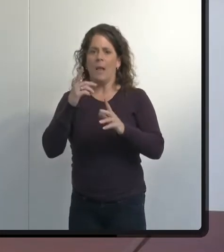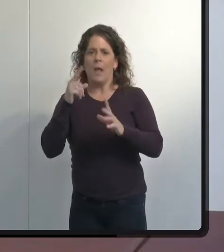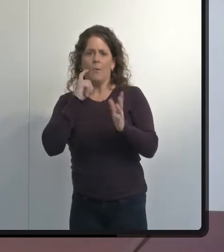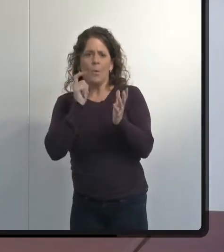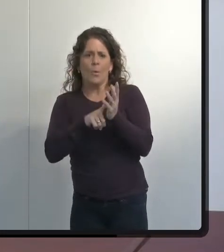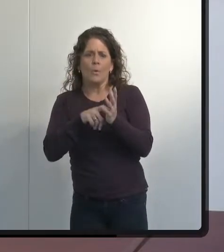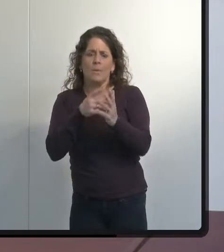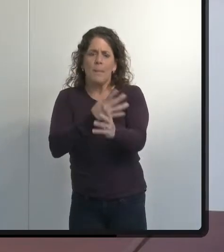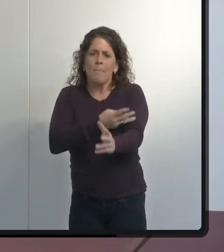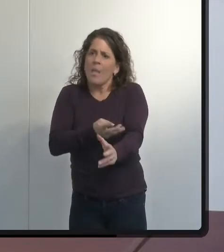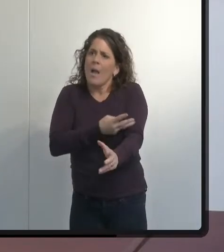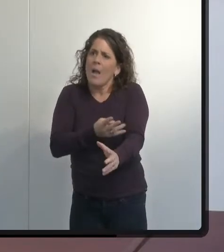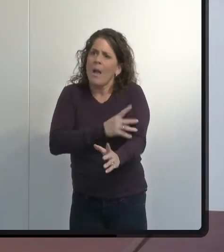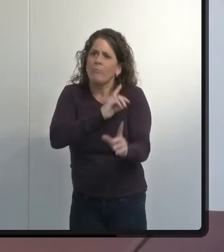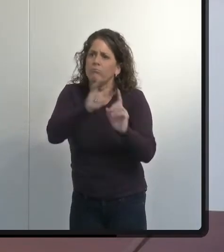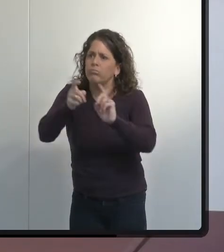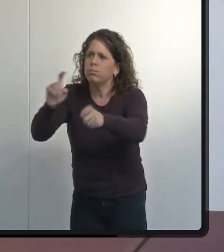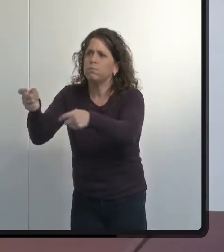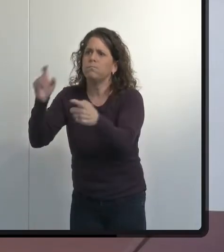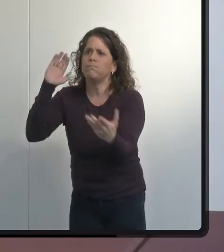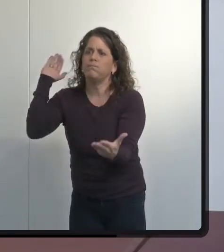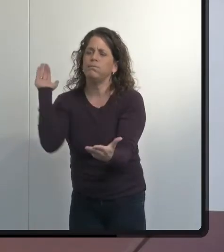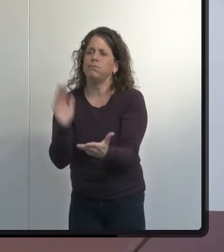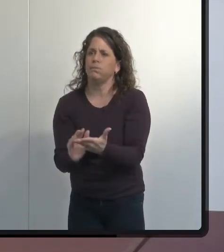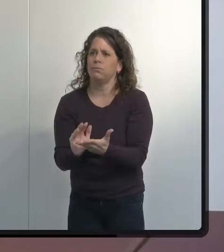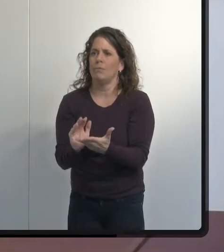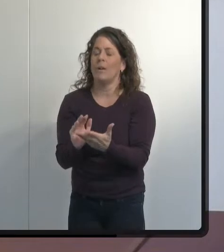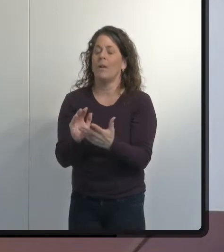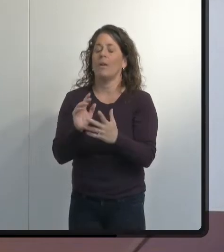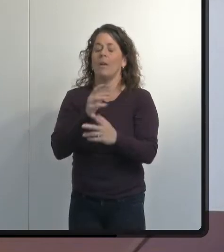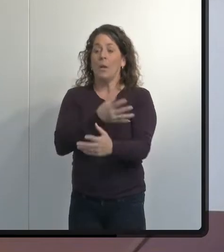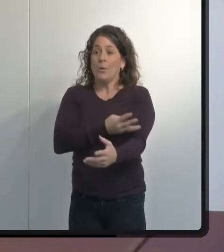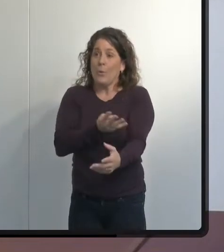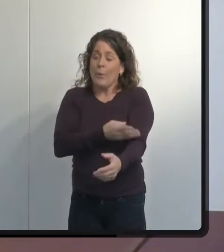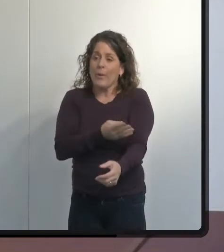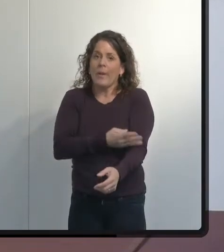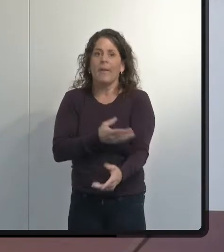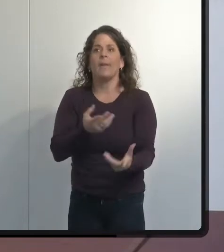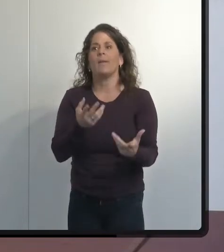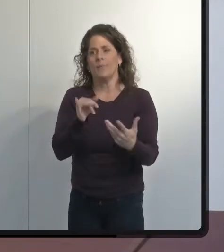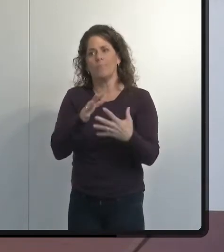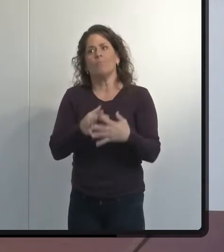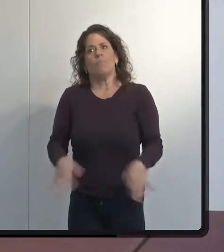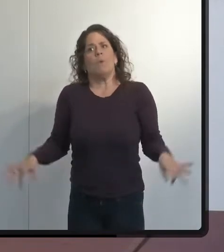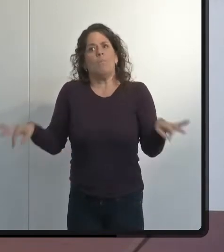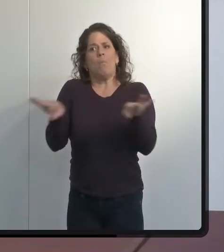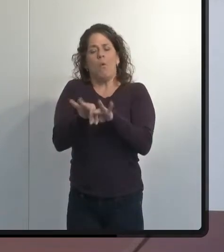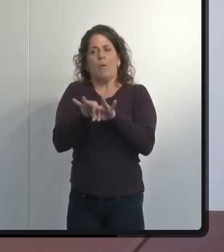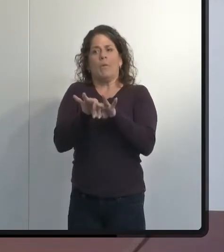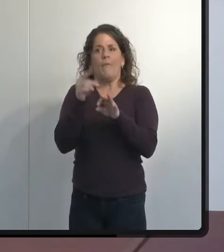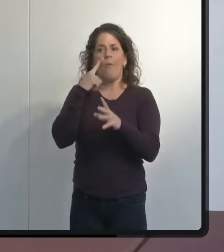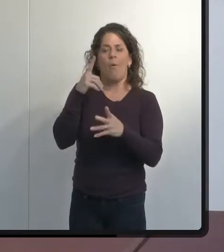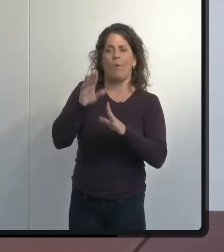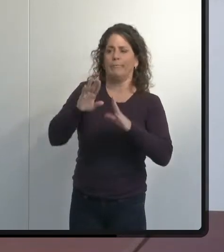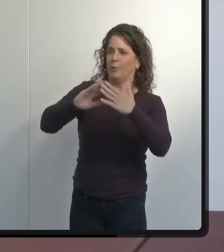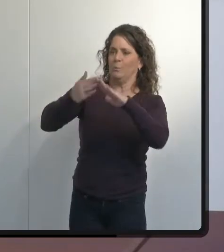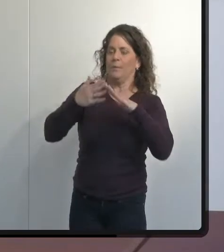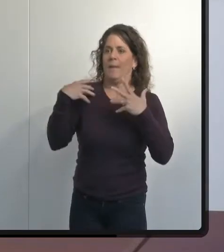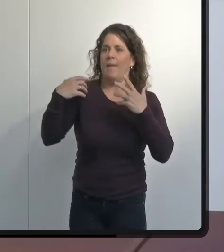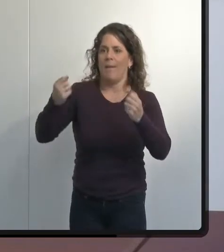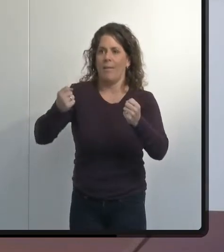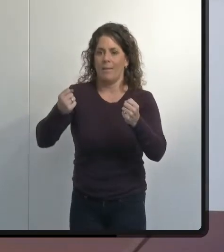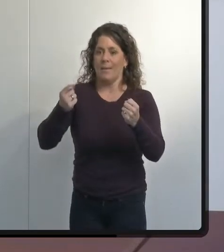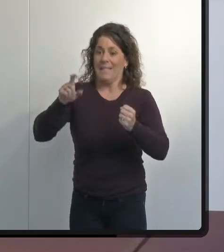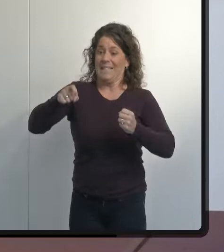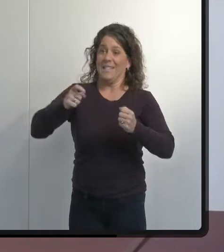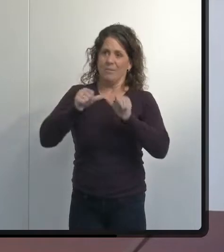the COVID-19 outbreak continues. Donating blood is essential to community health, and the need for blood products is constant.